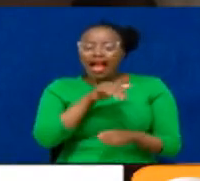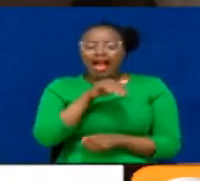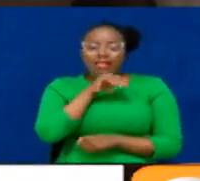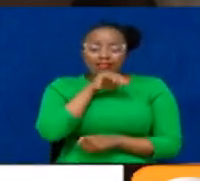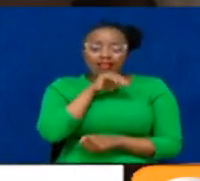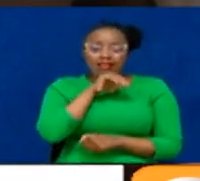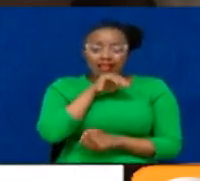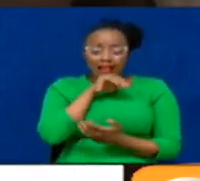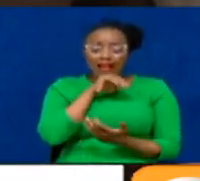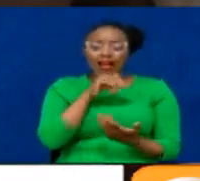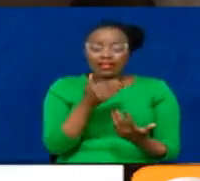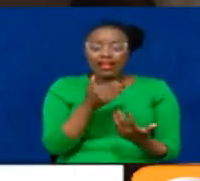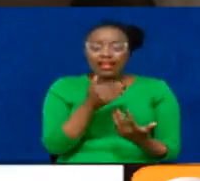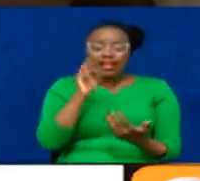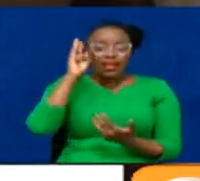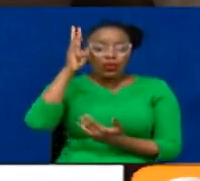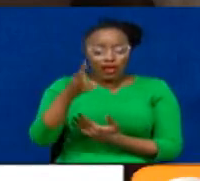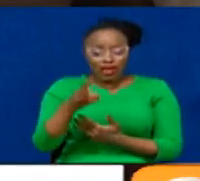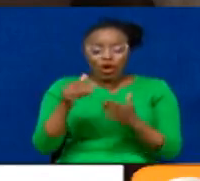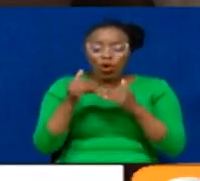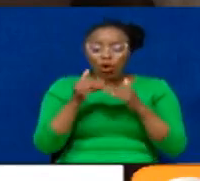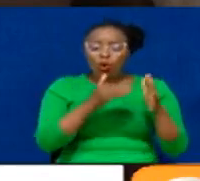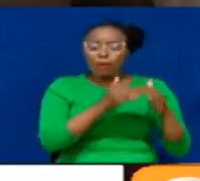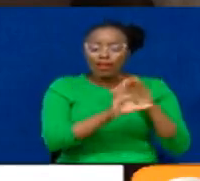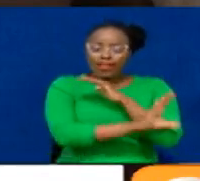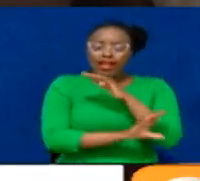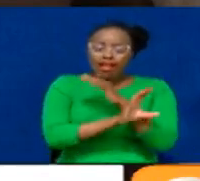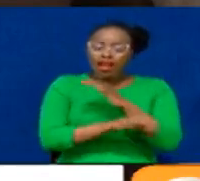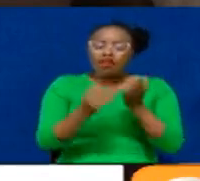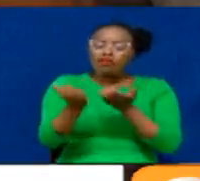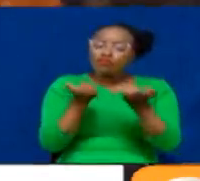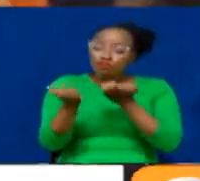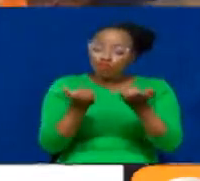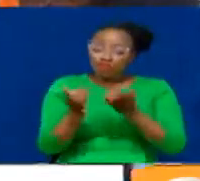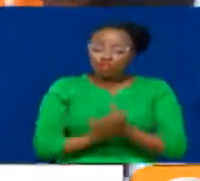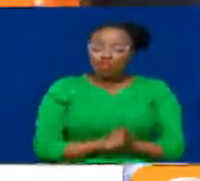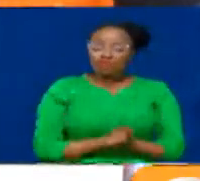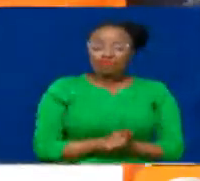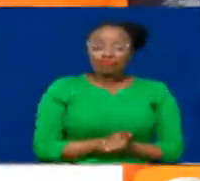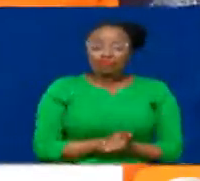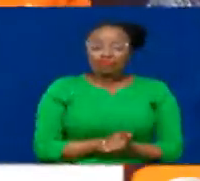Raila Amolo Odinga will open this country for business.